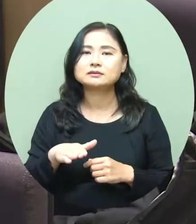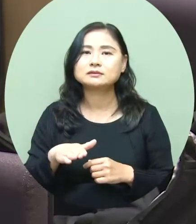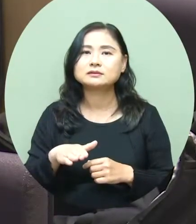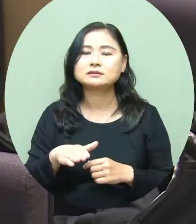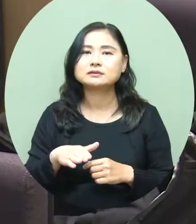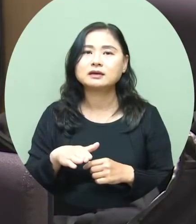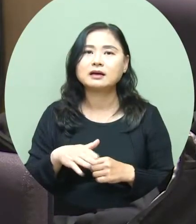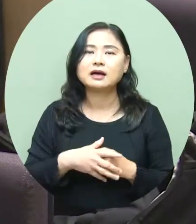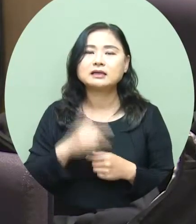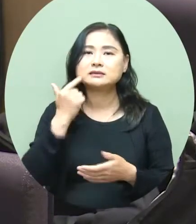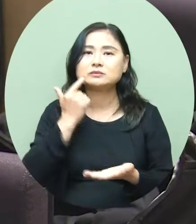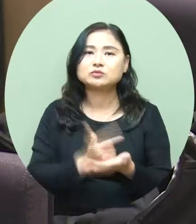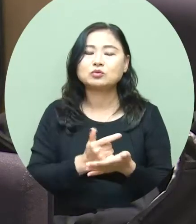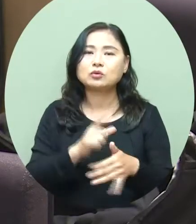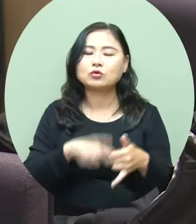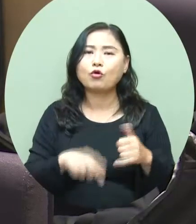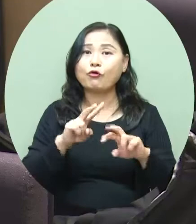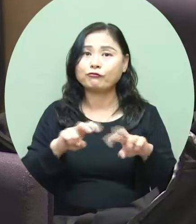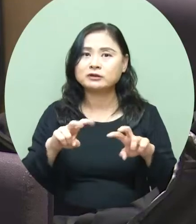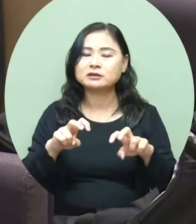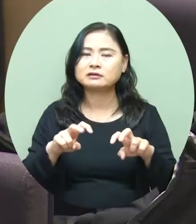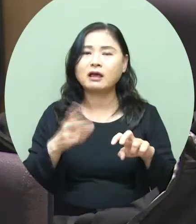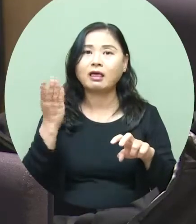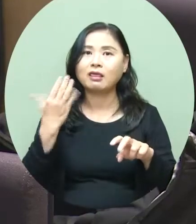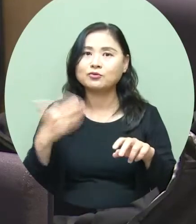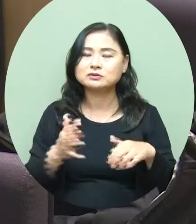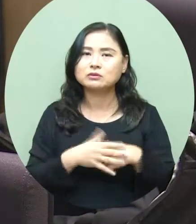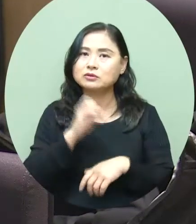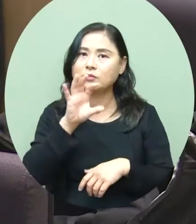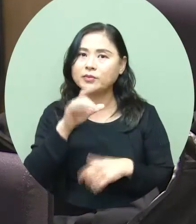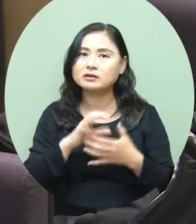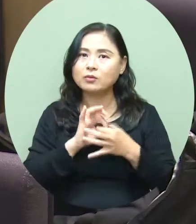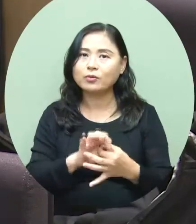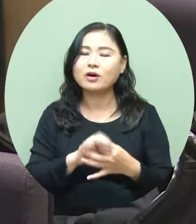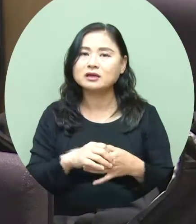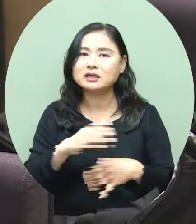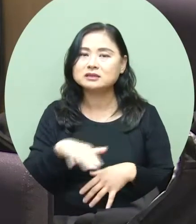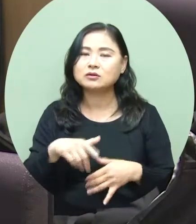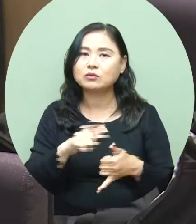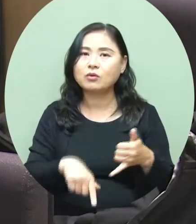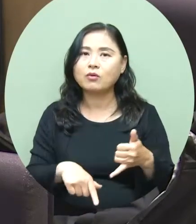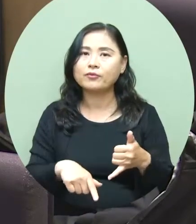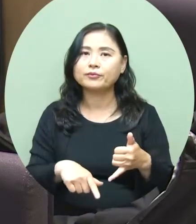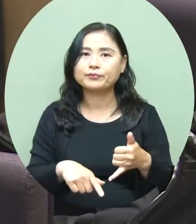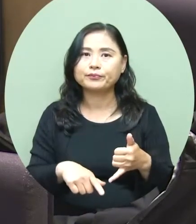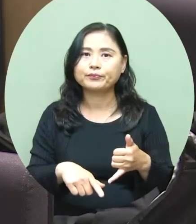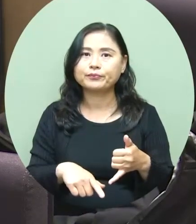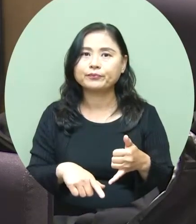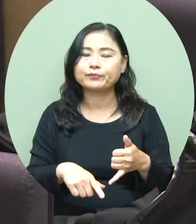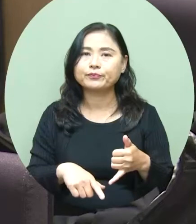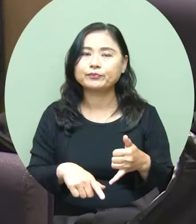my other question, you gave us the analysis of serious cases involving